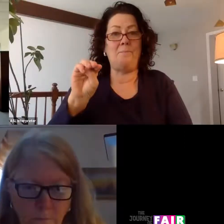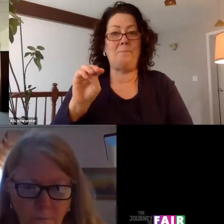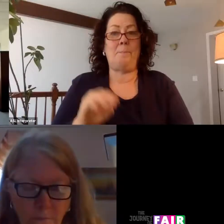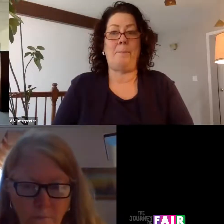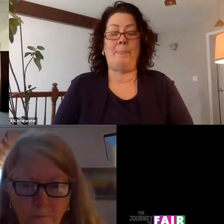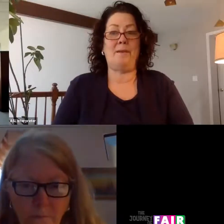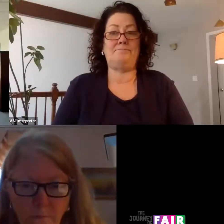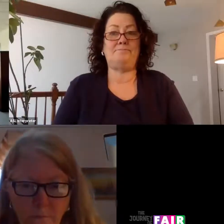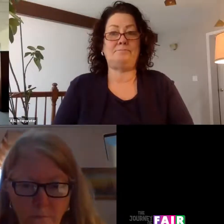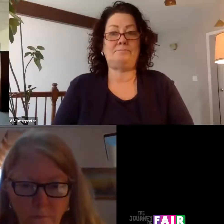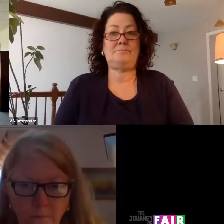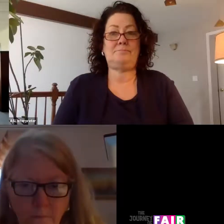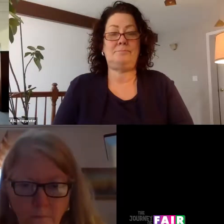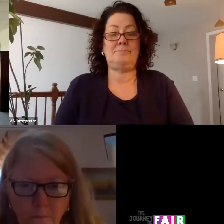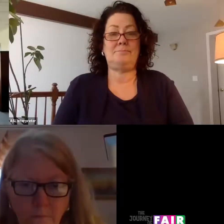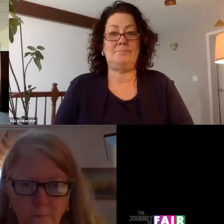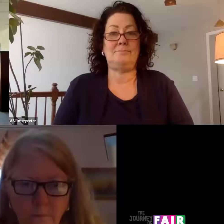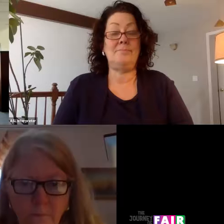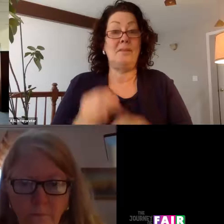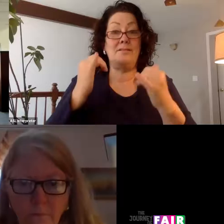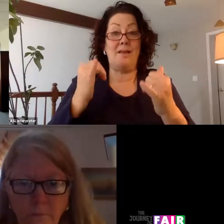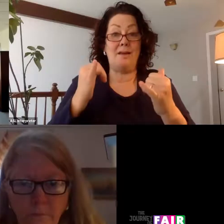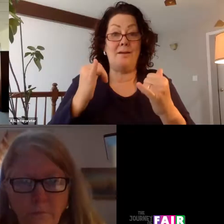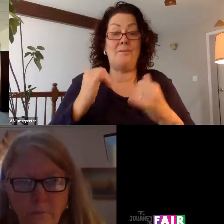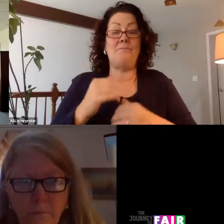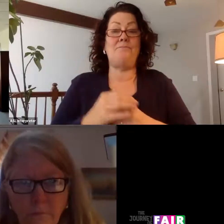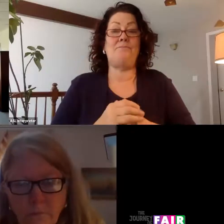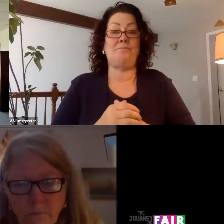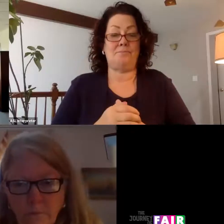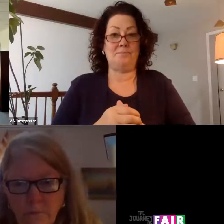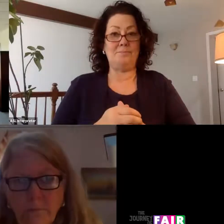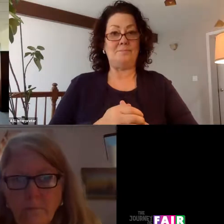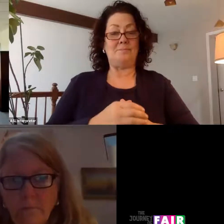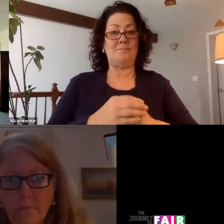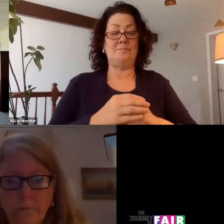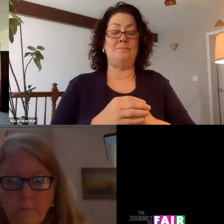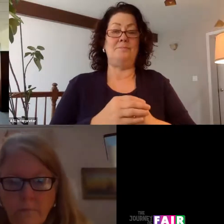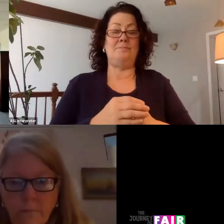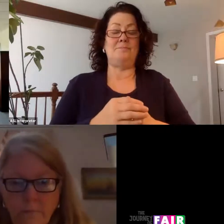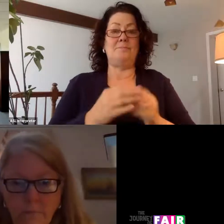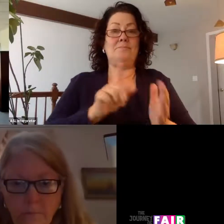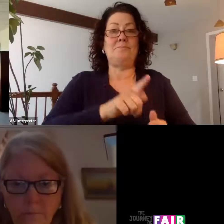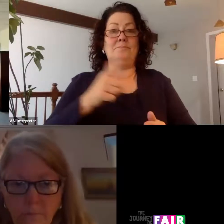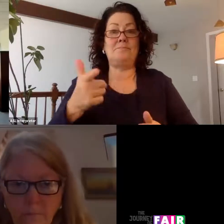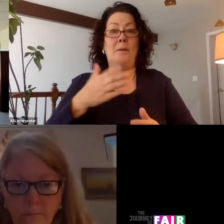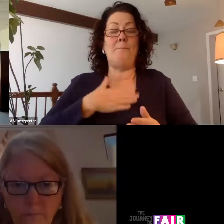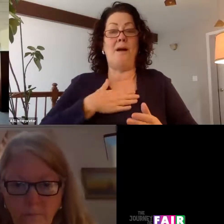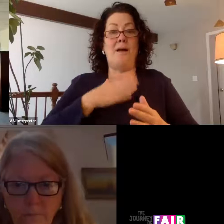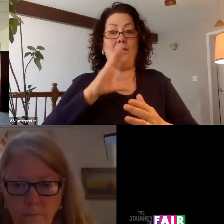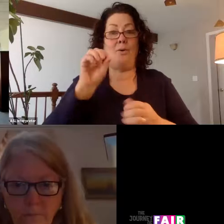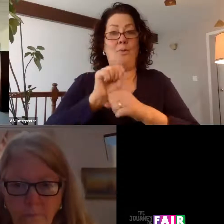available. Yeah, at this point, I wanted to turn the floor over to my